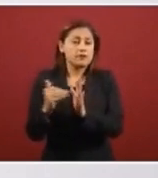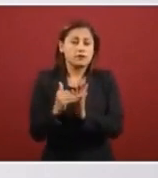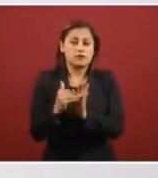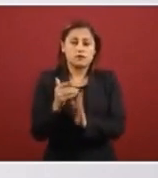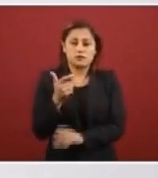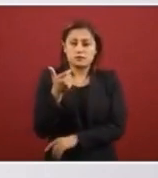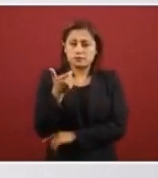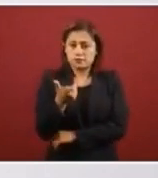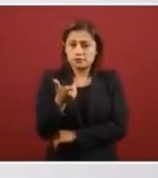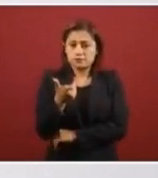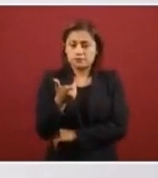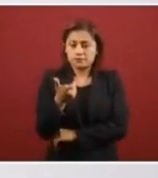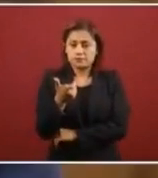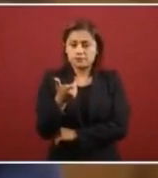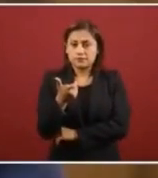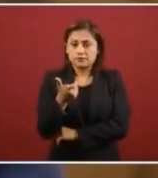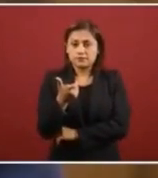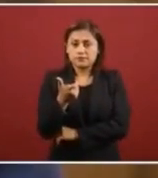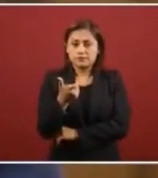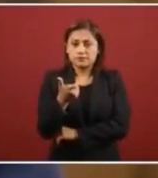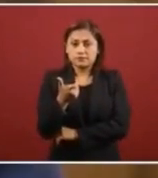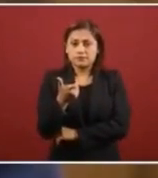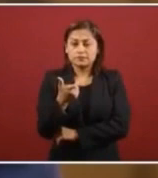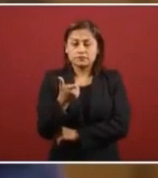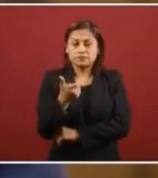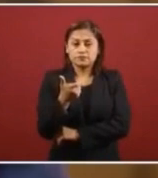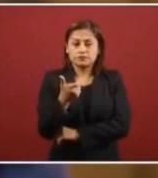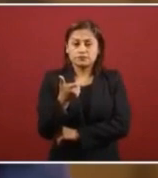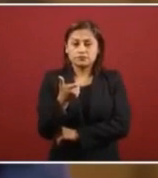we have 20 to